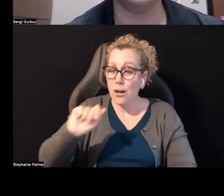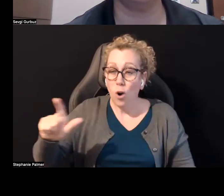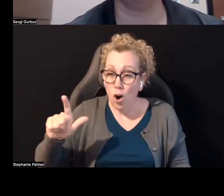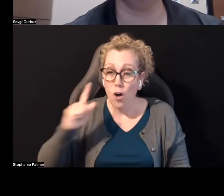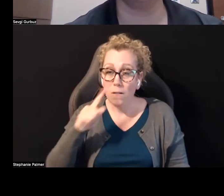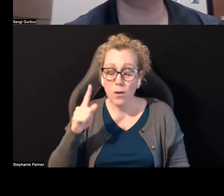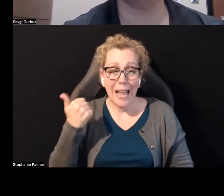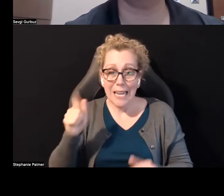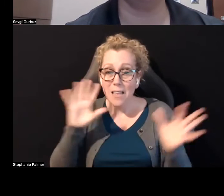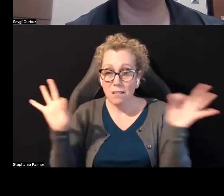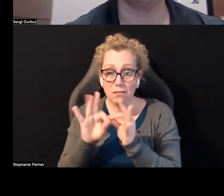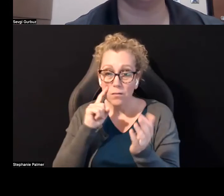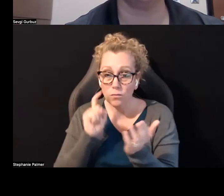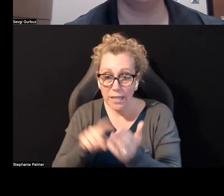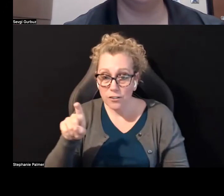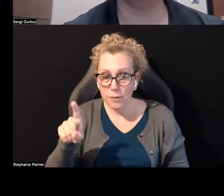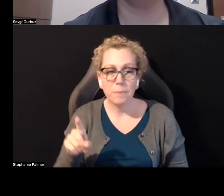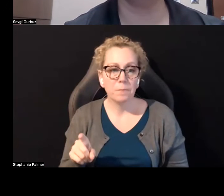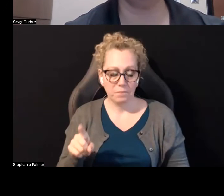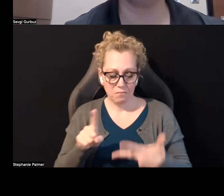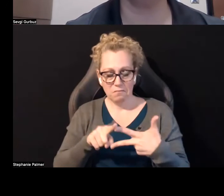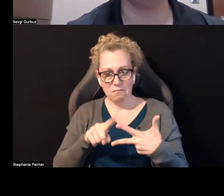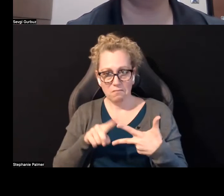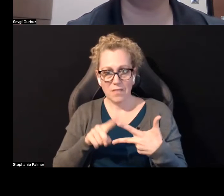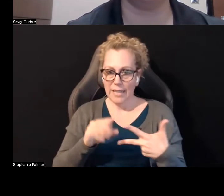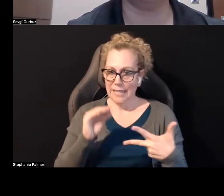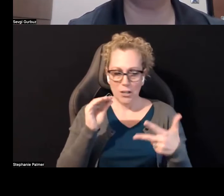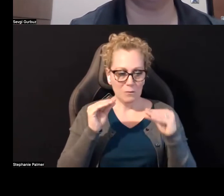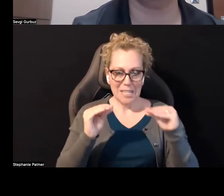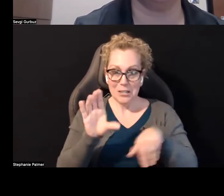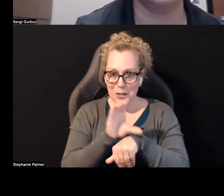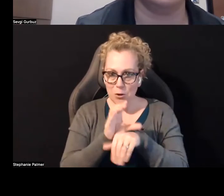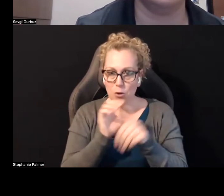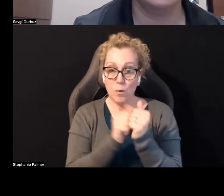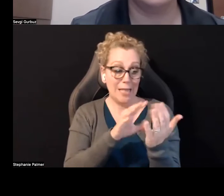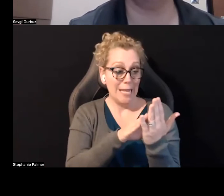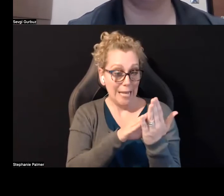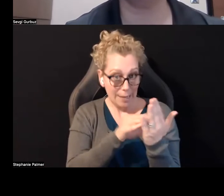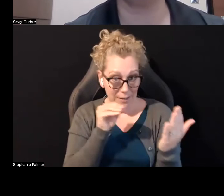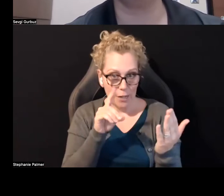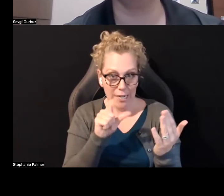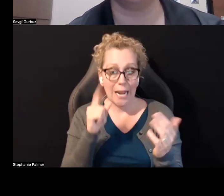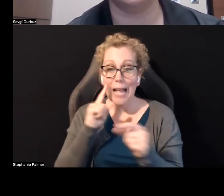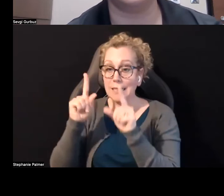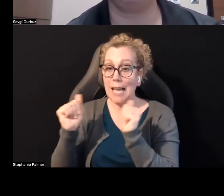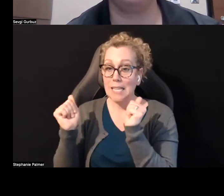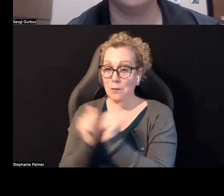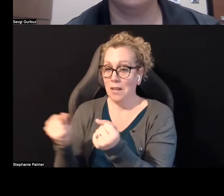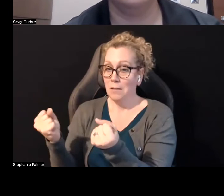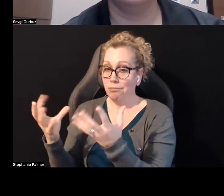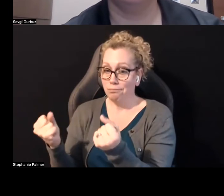recognition? And so if you look at case 2, which is where you teach a computer on imitation data and test with fluent